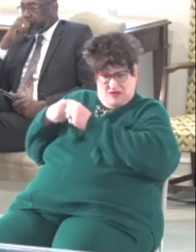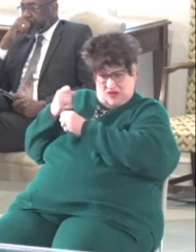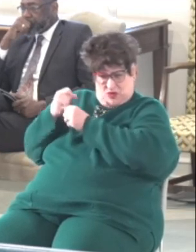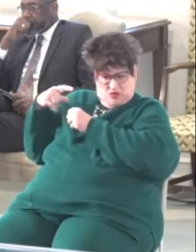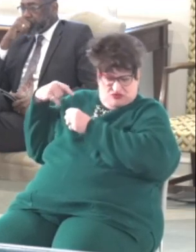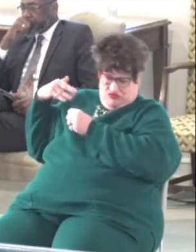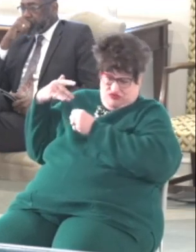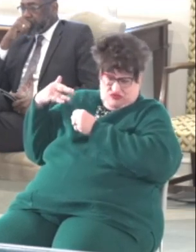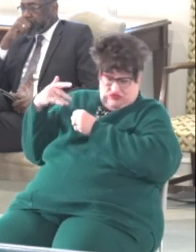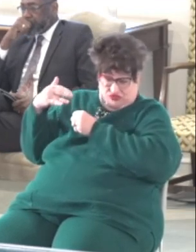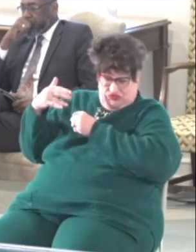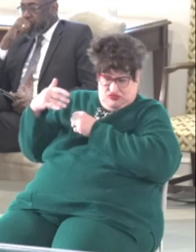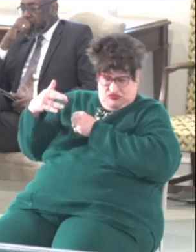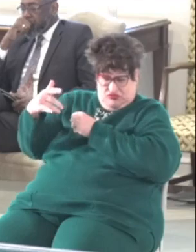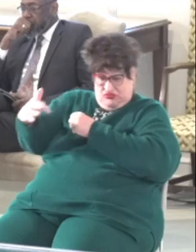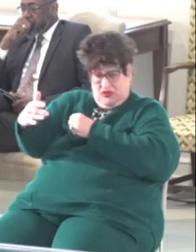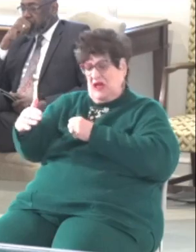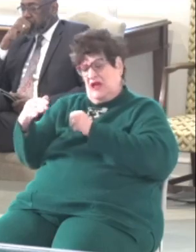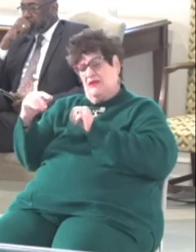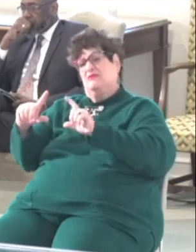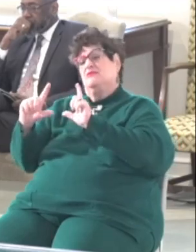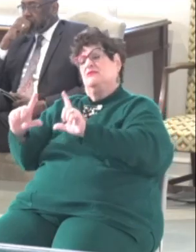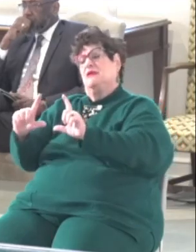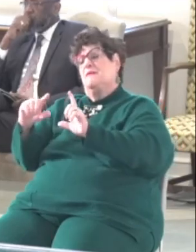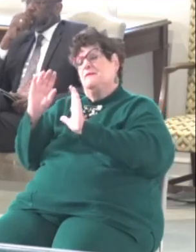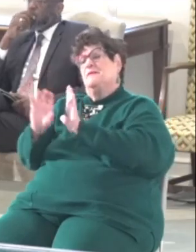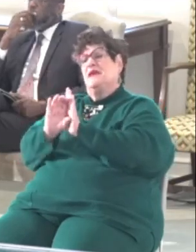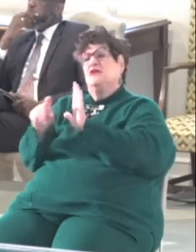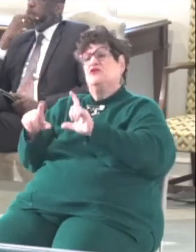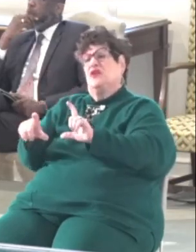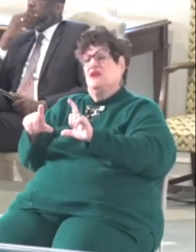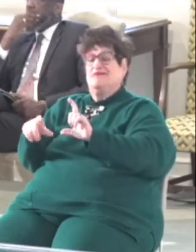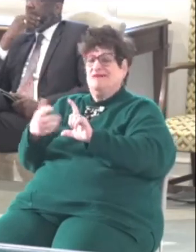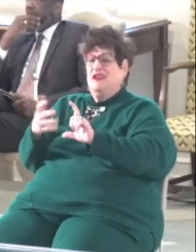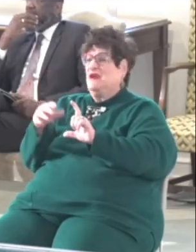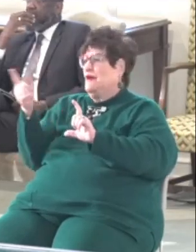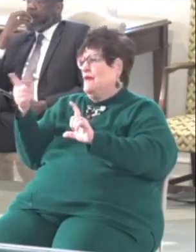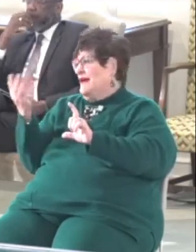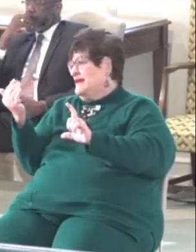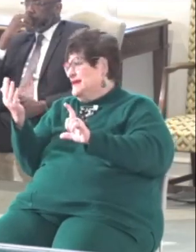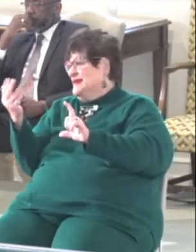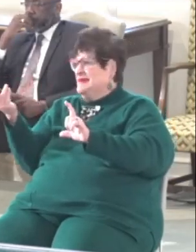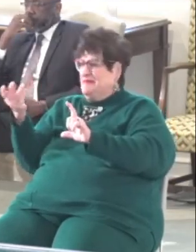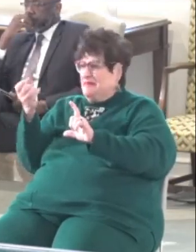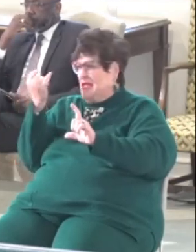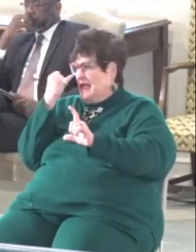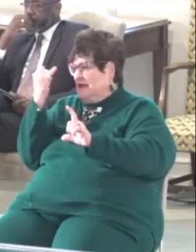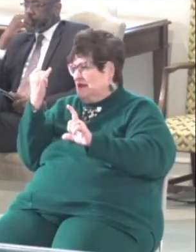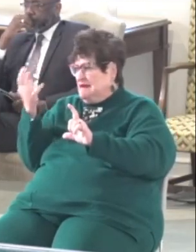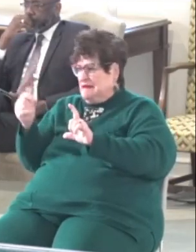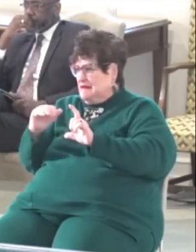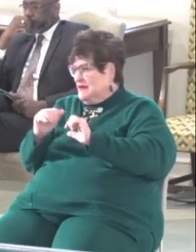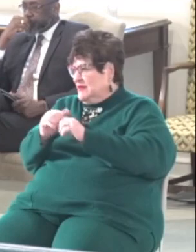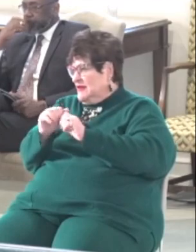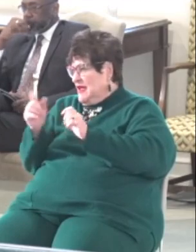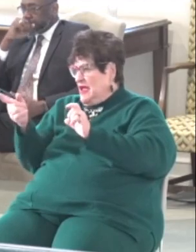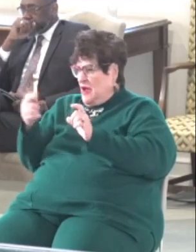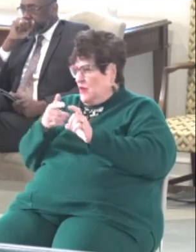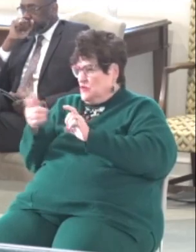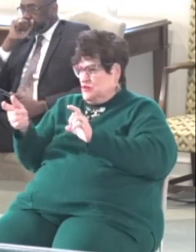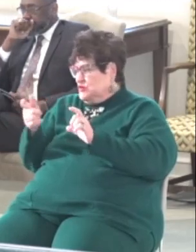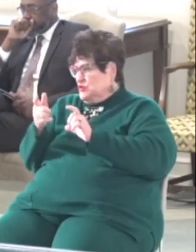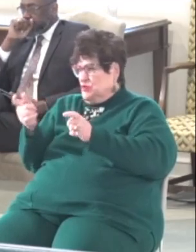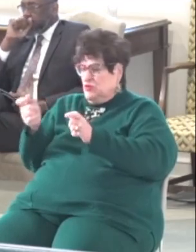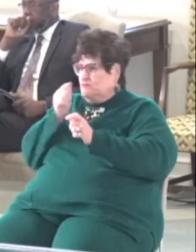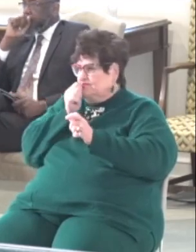the image of the Pueblo on his desk, not because he's looking for tips and tricks and interpretations from the Red Willow people